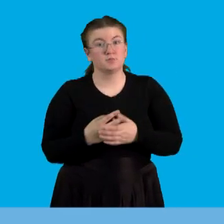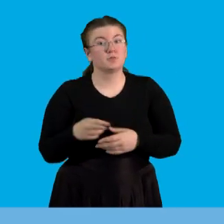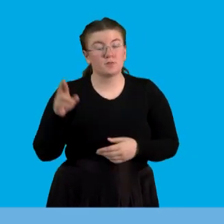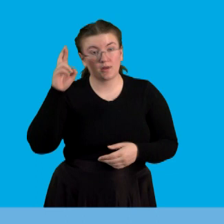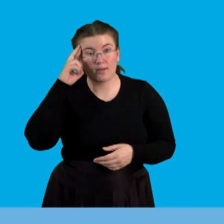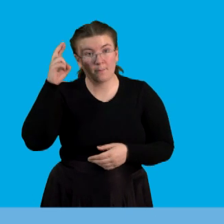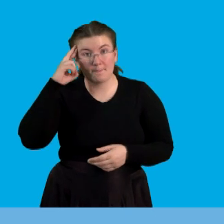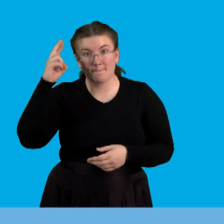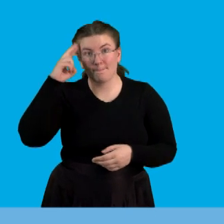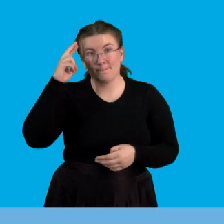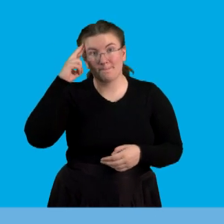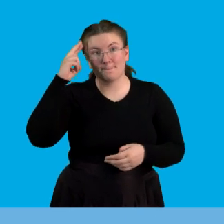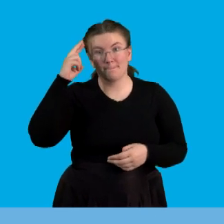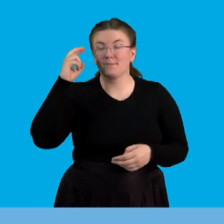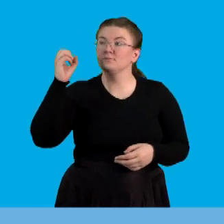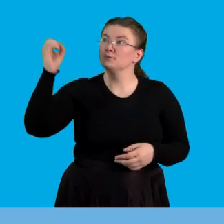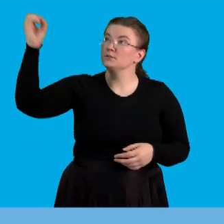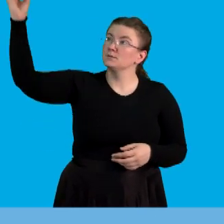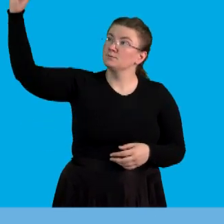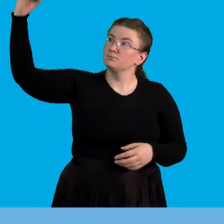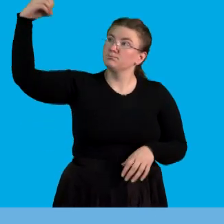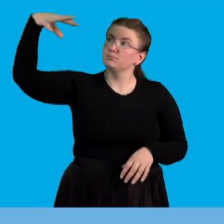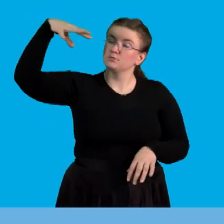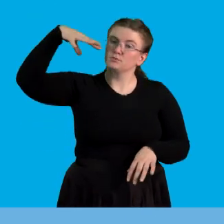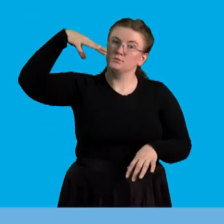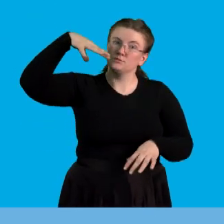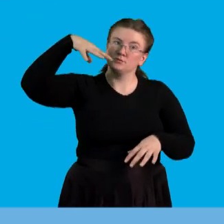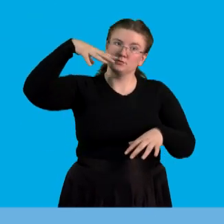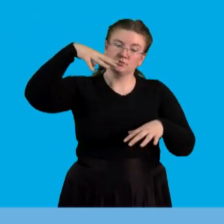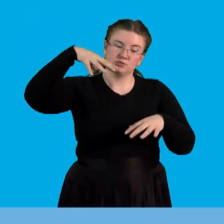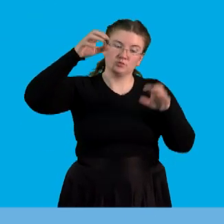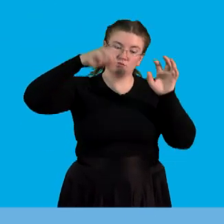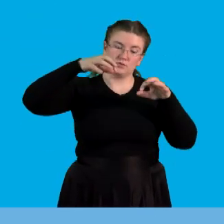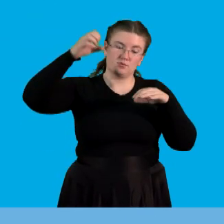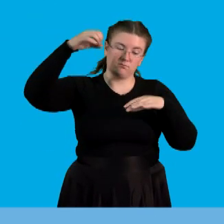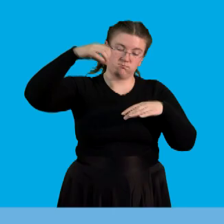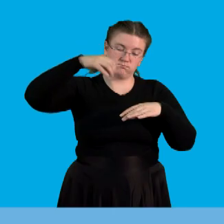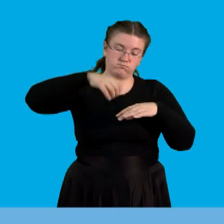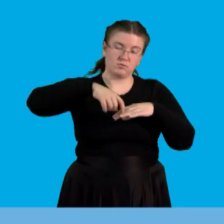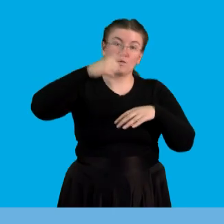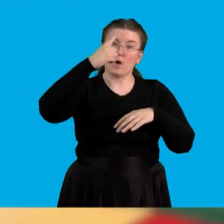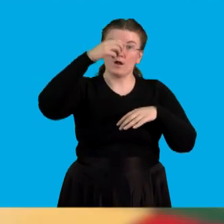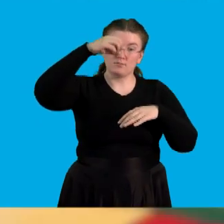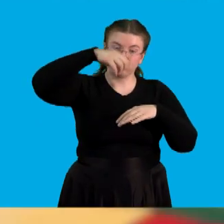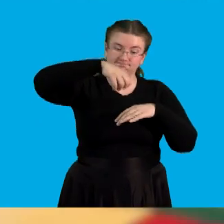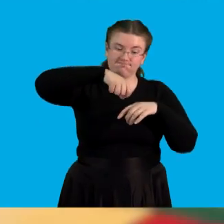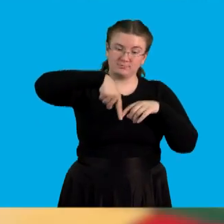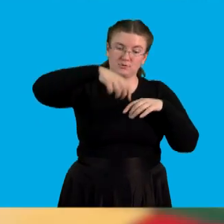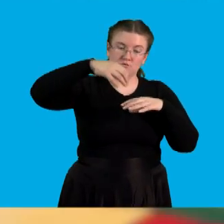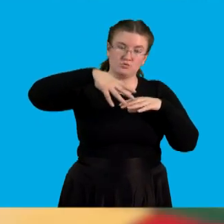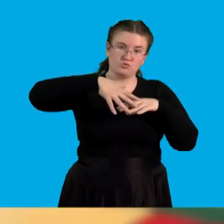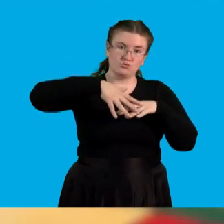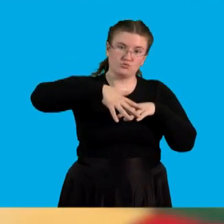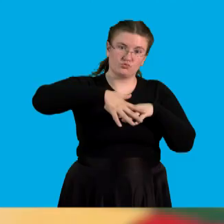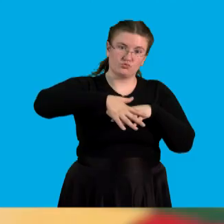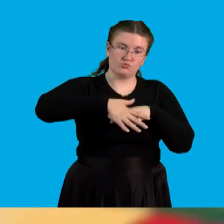light is refracted off one raindrop, it is going to split into 7 different colors. Now it is going to